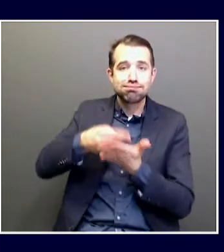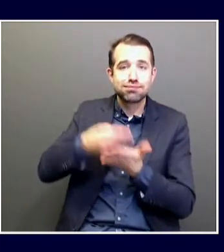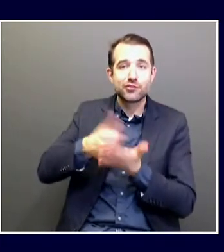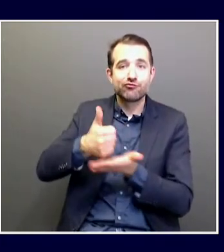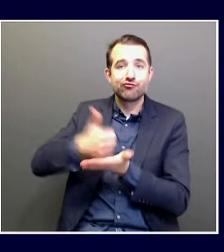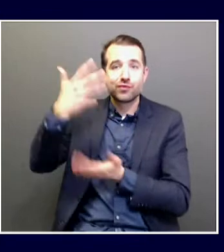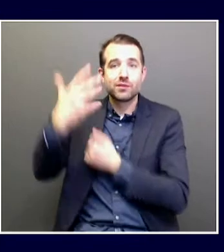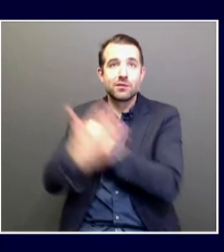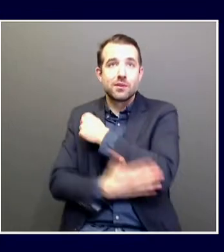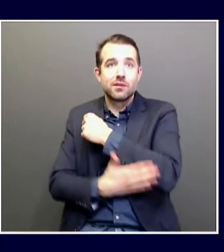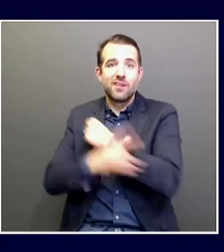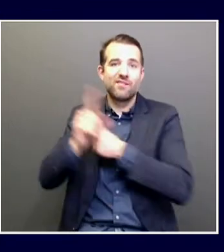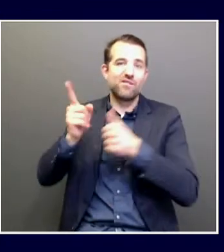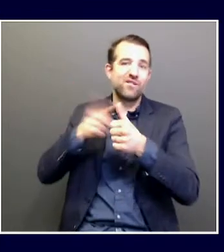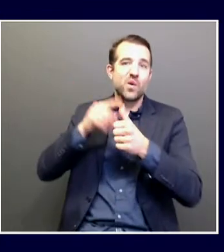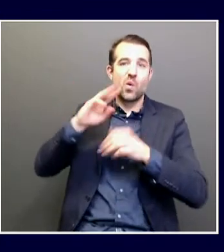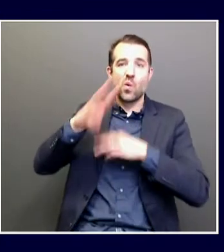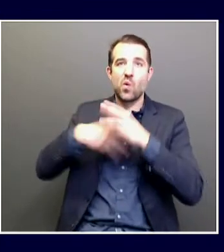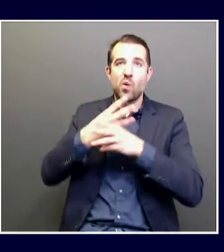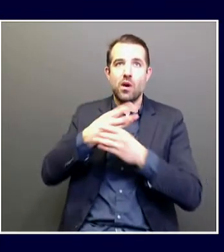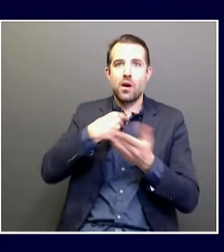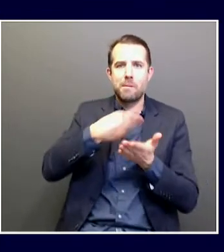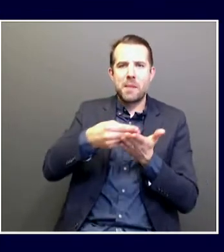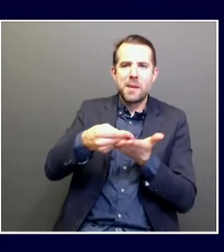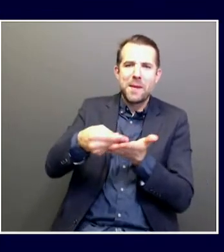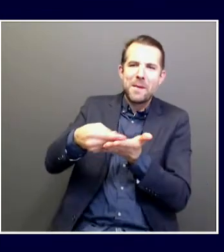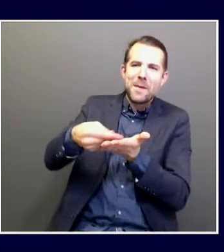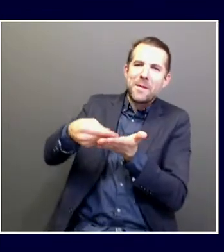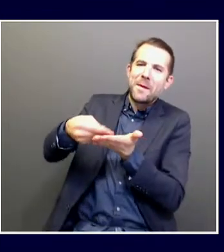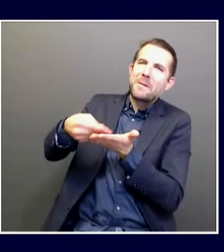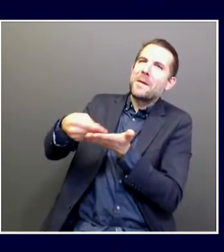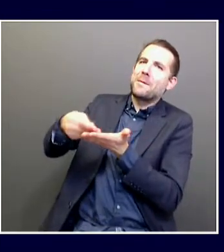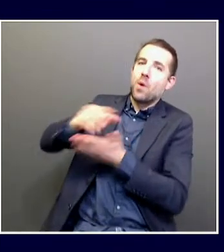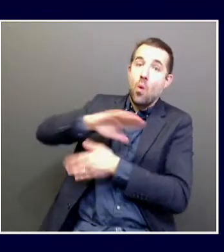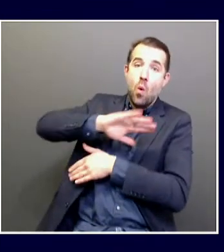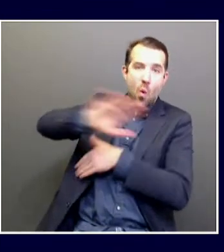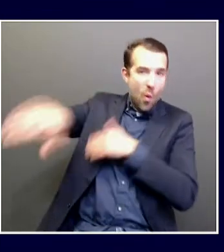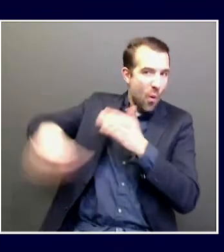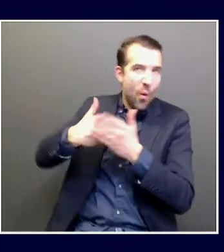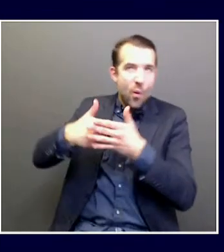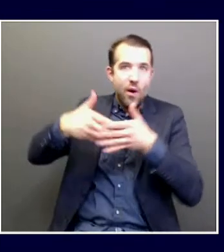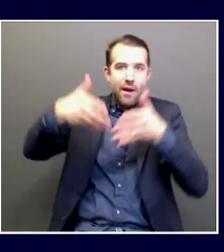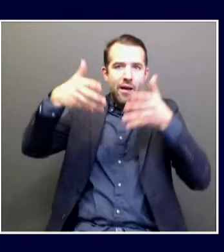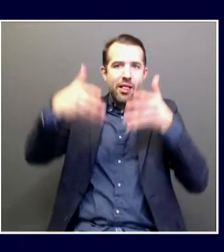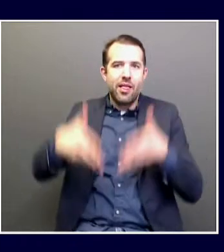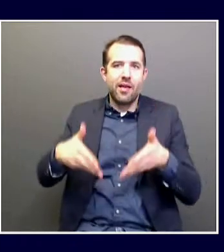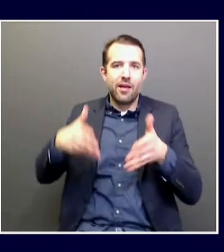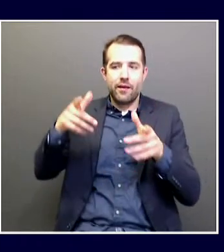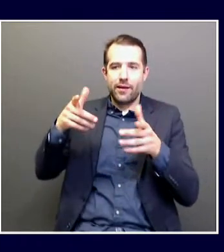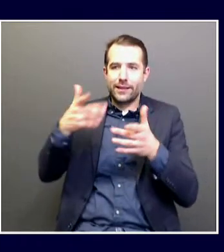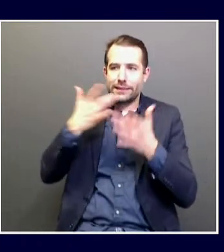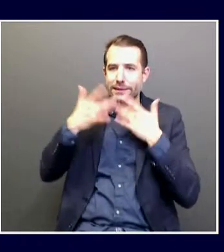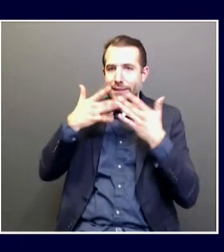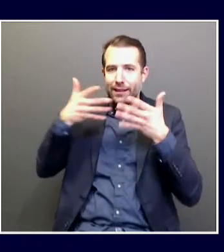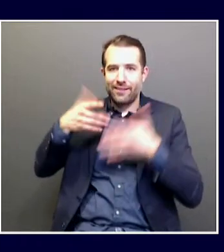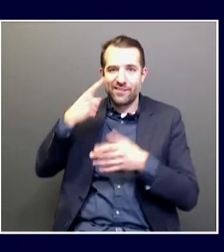any thoughts about the sort of sometimes conflicting nature of provincial, national, and international advice